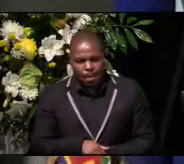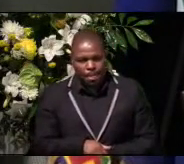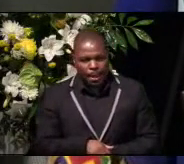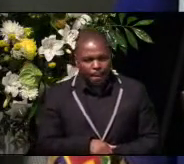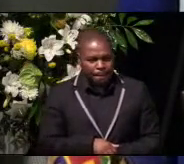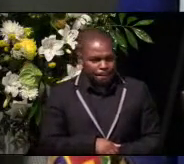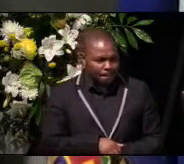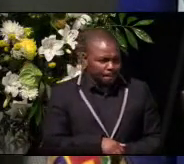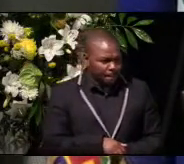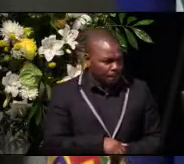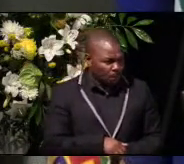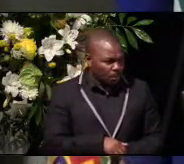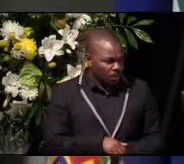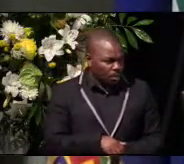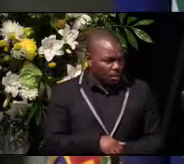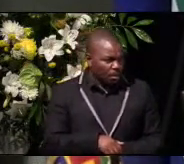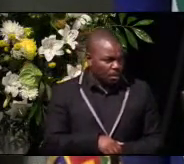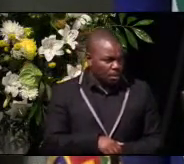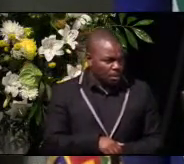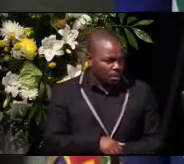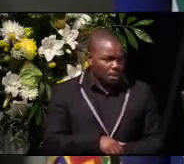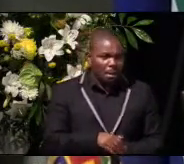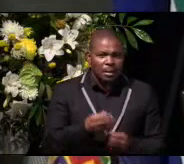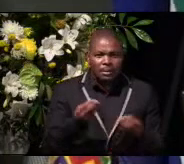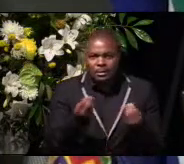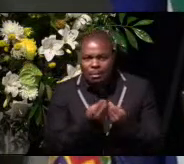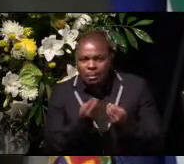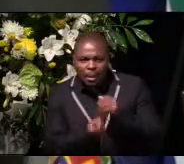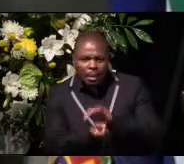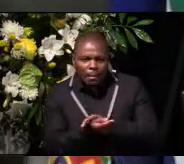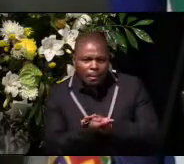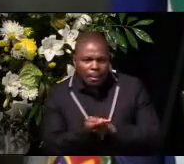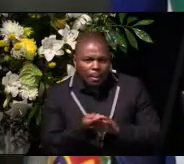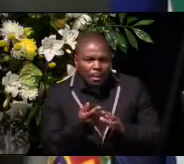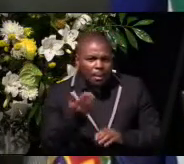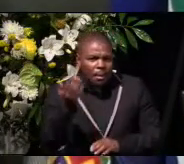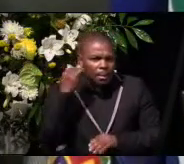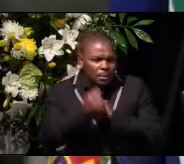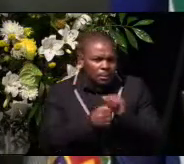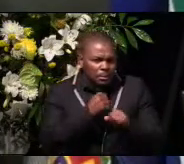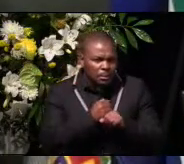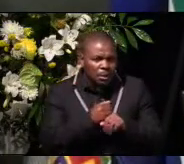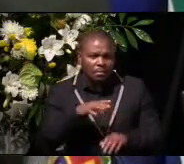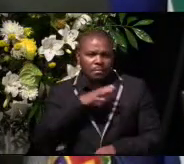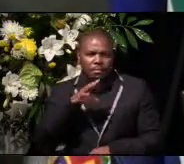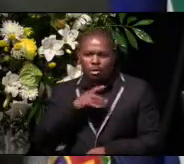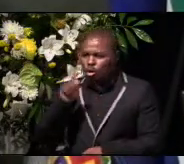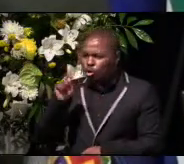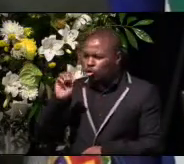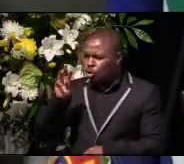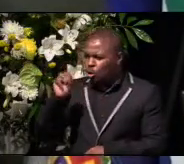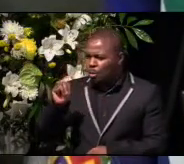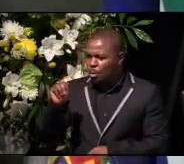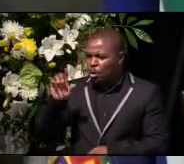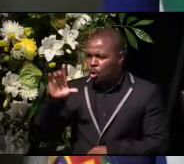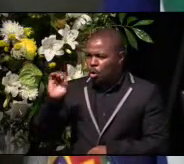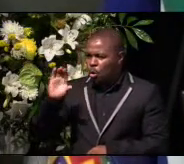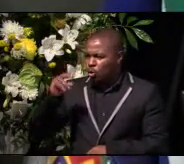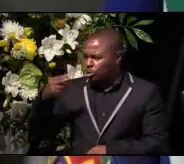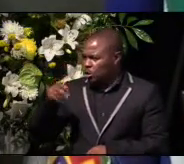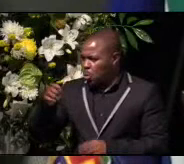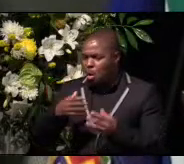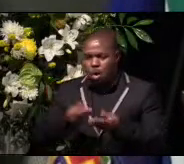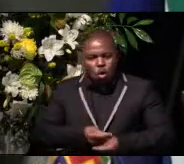can you talk refer to anything which happened except the book published by Tom Lodge who's not a member of the Communist Party